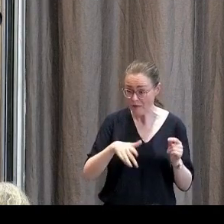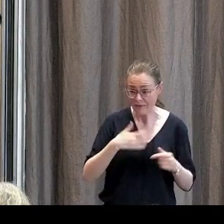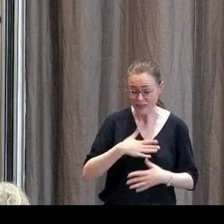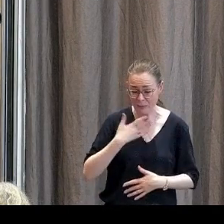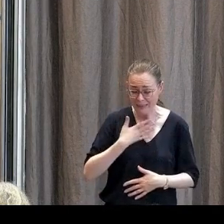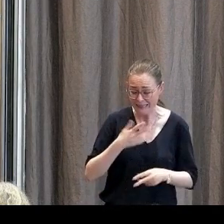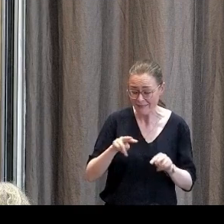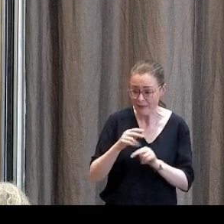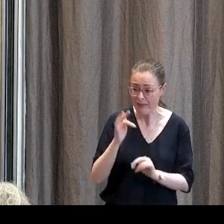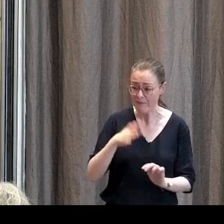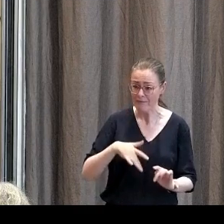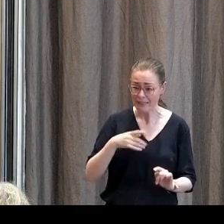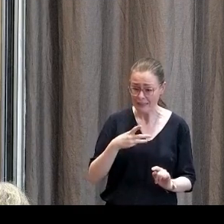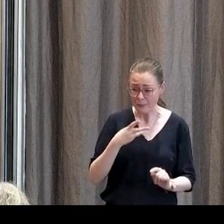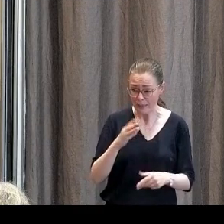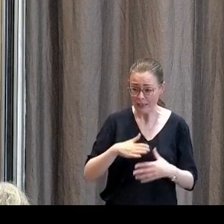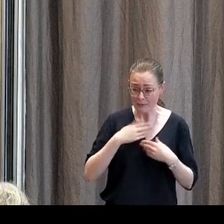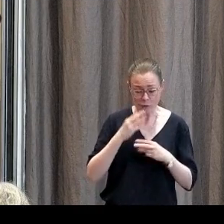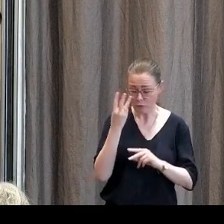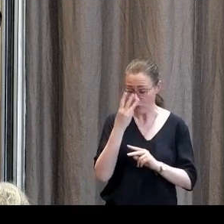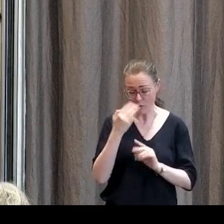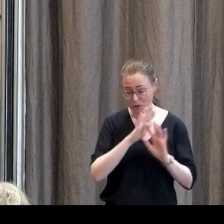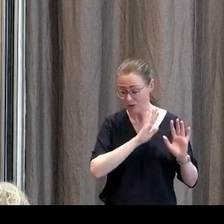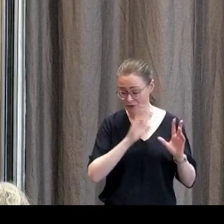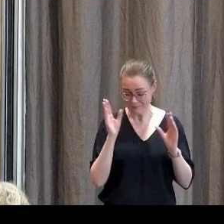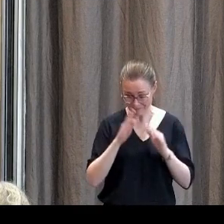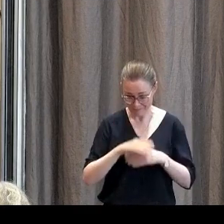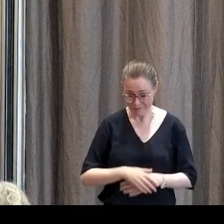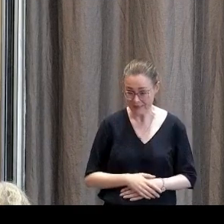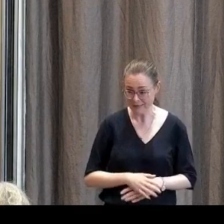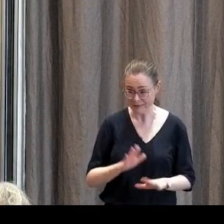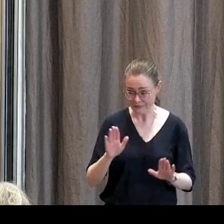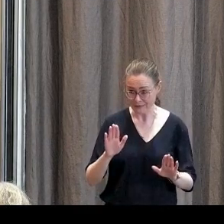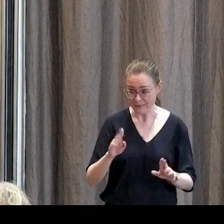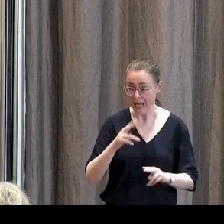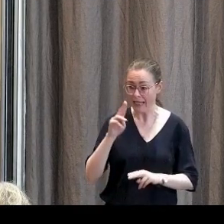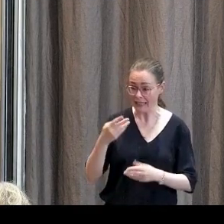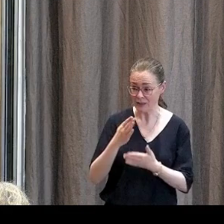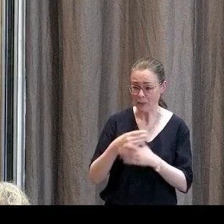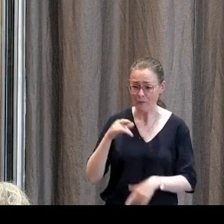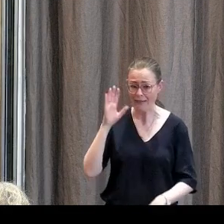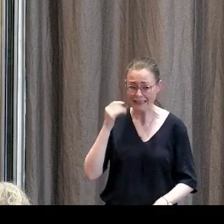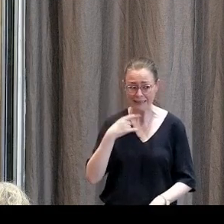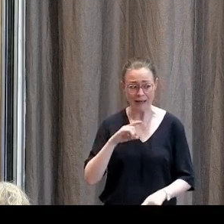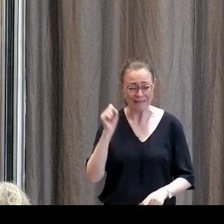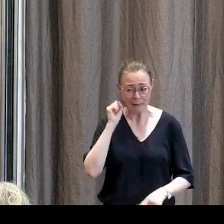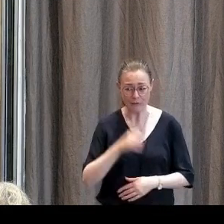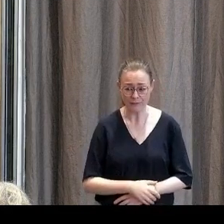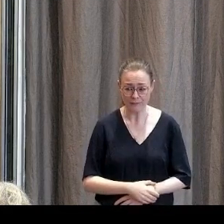you feel that you would be upset, do not watch the video. I can't stop you from hearing it, though.